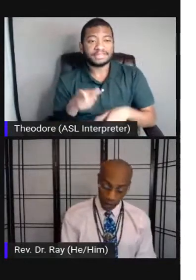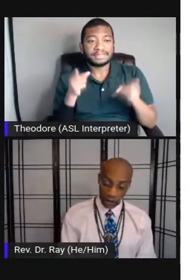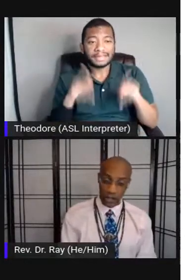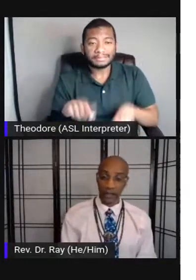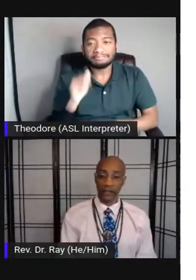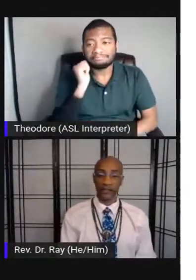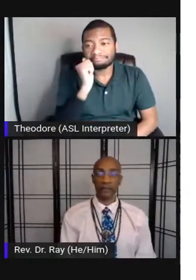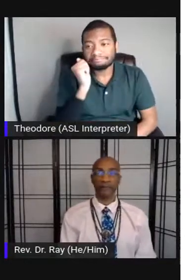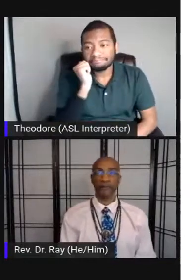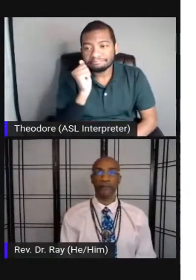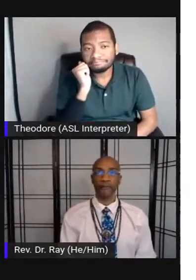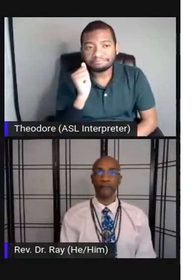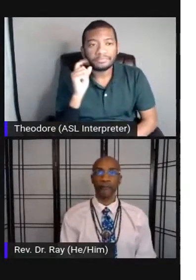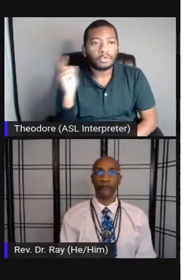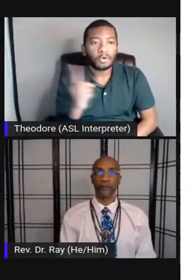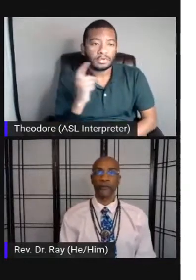the question is,